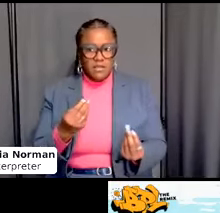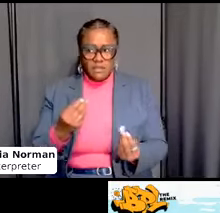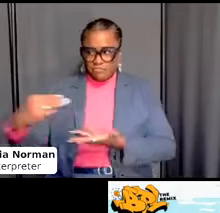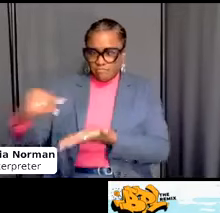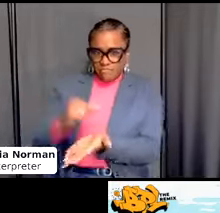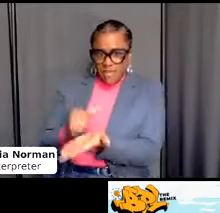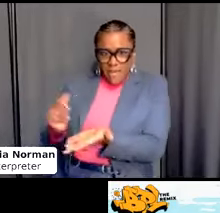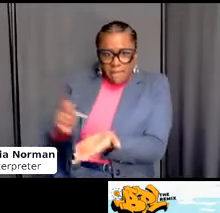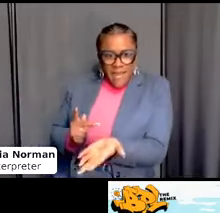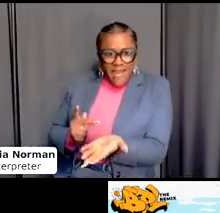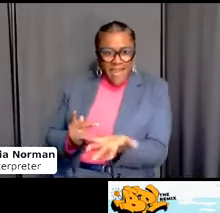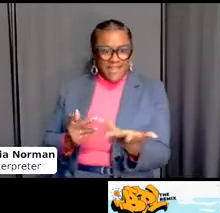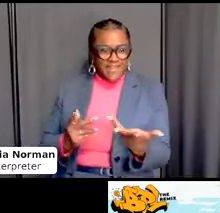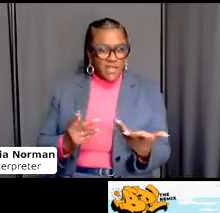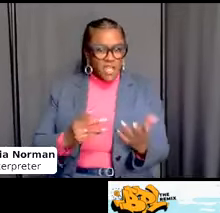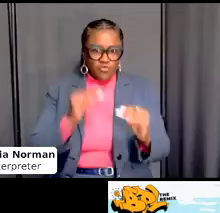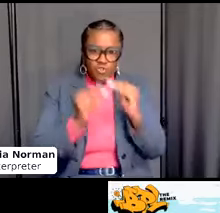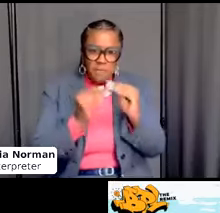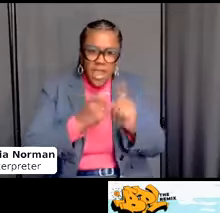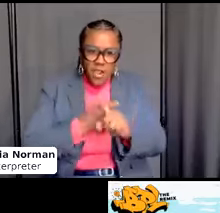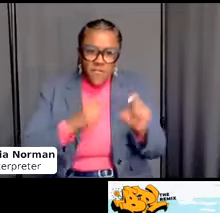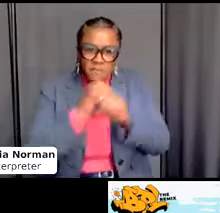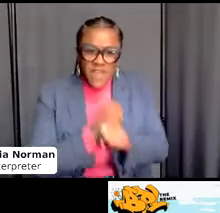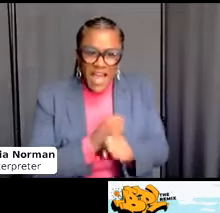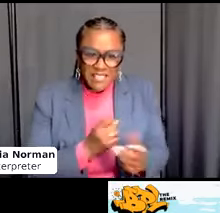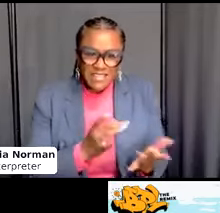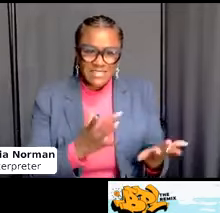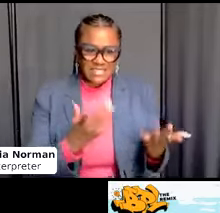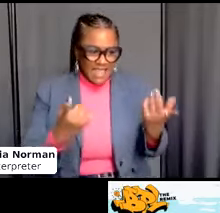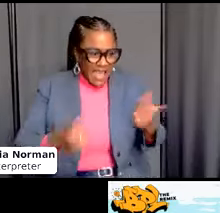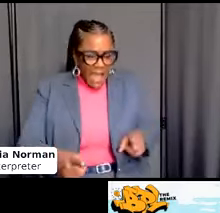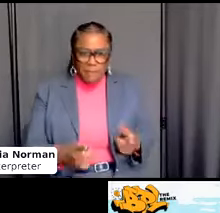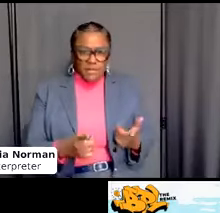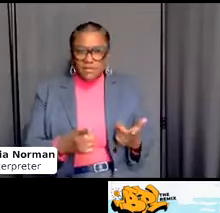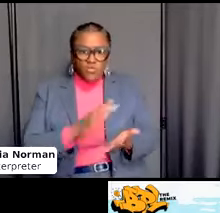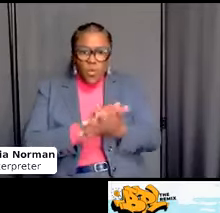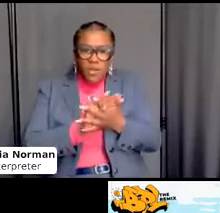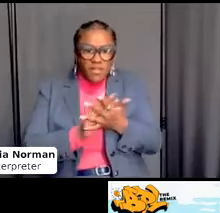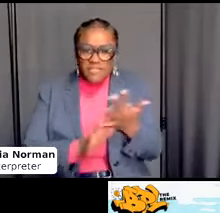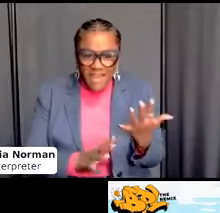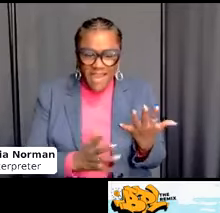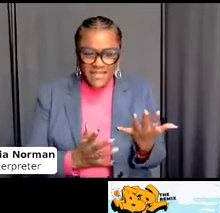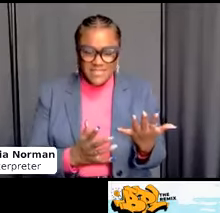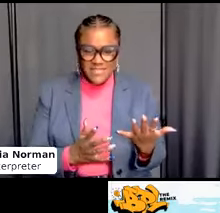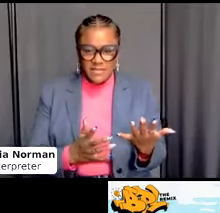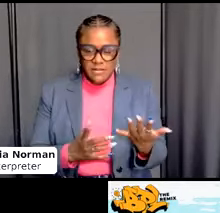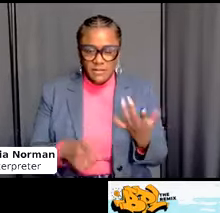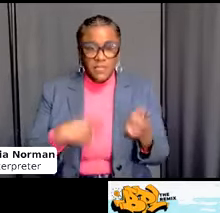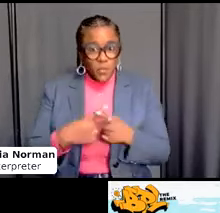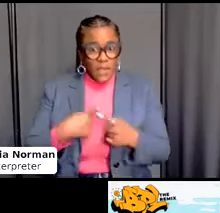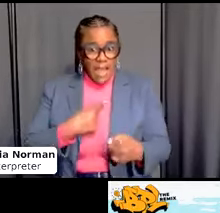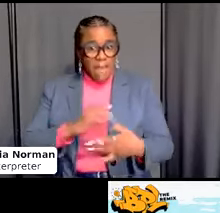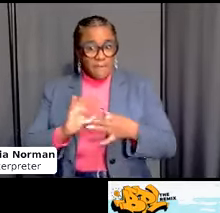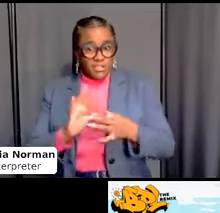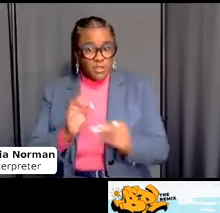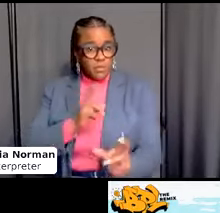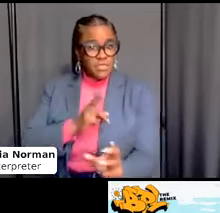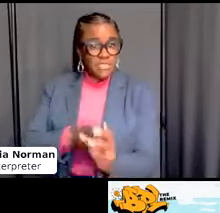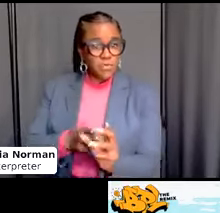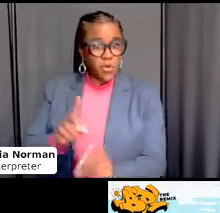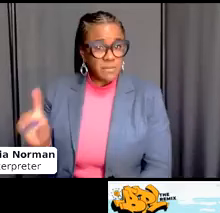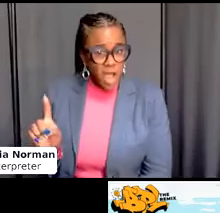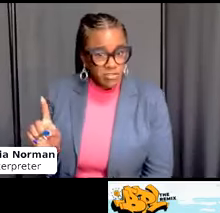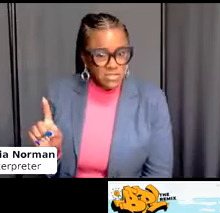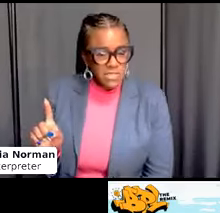of like repair from the violence that happens and all of that. If there was, because when I mentioned the participatory democracy, we have to realize that